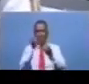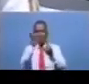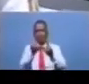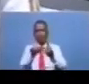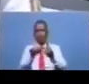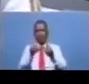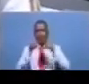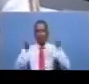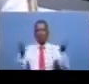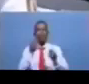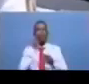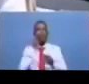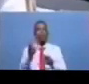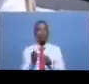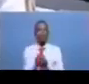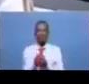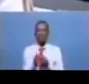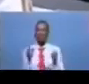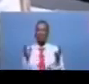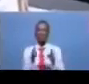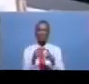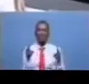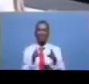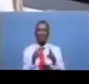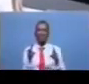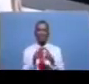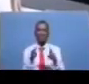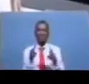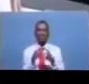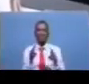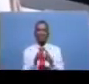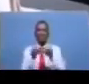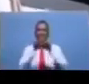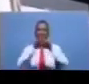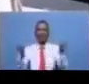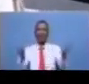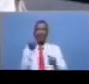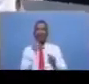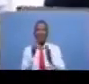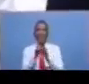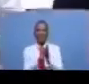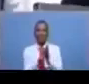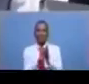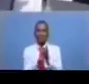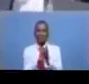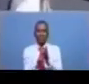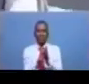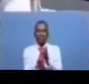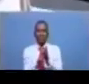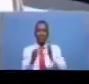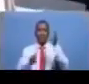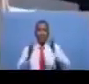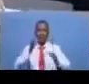ruling, for us, is a grave, if you like, violation of the law. Now, in the